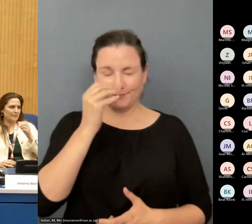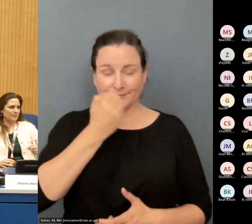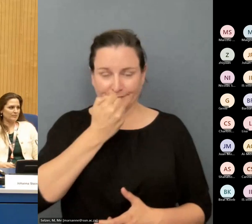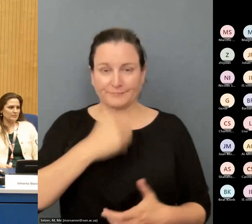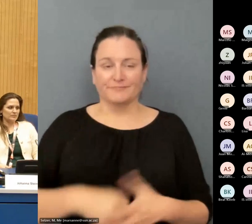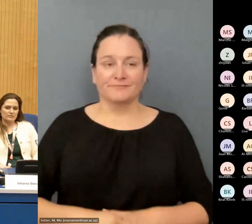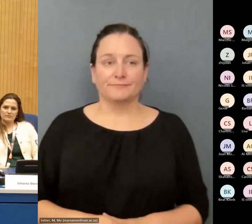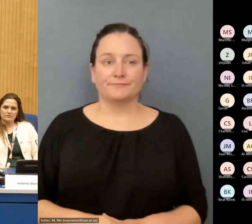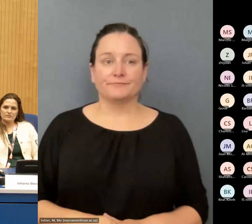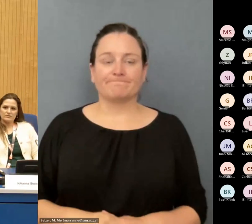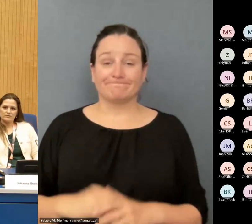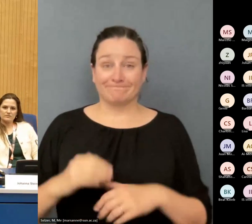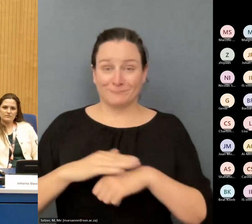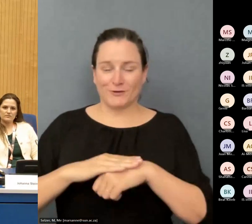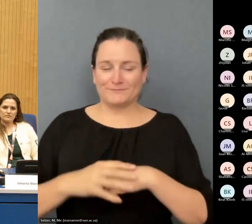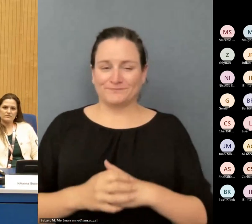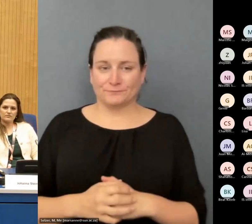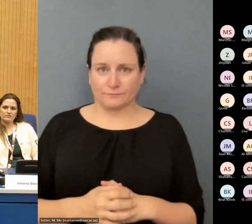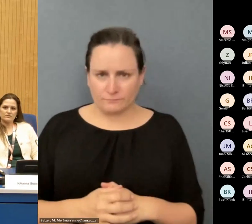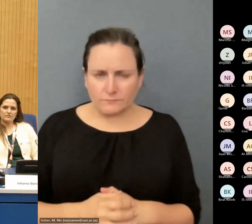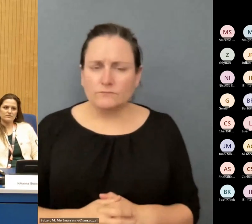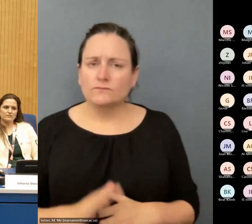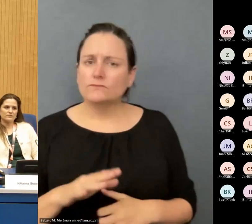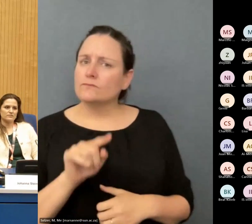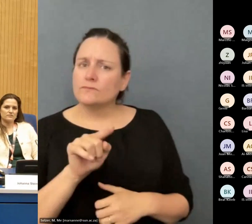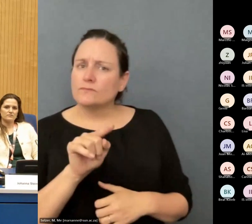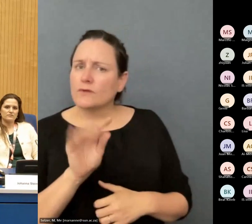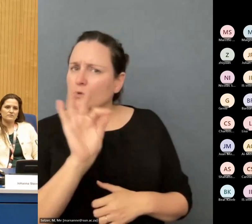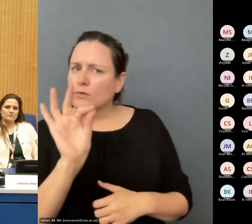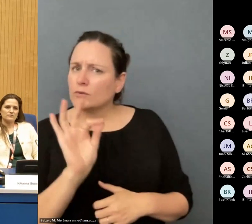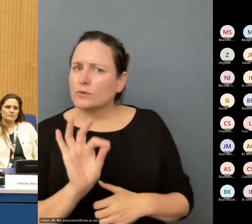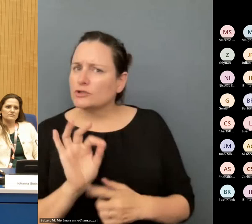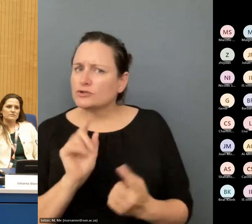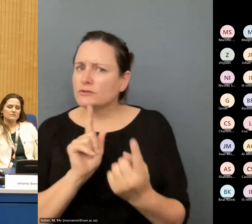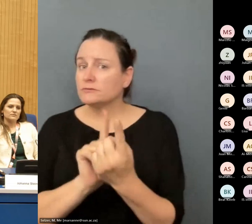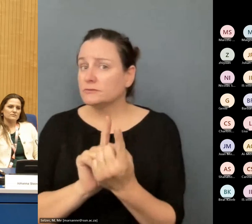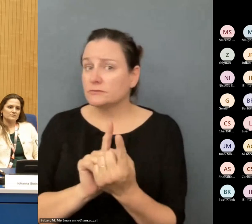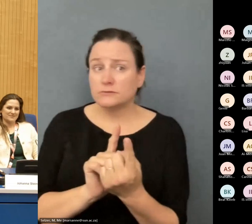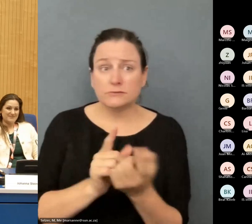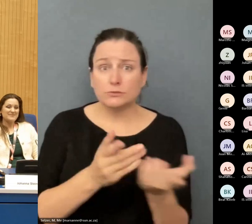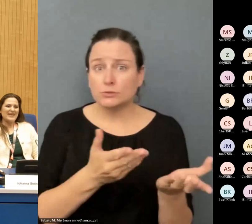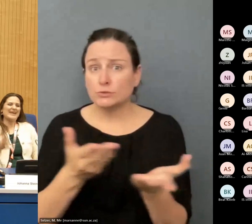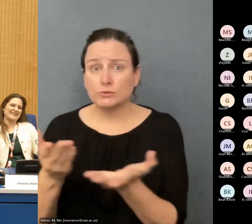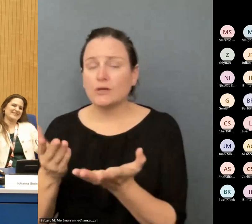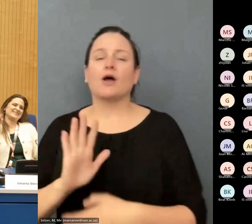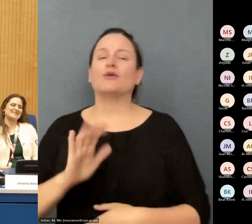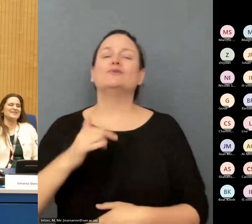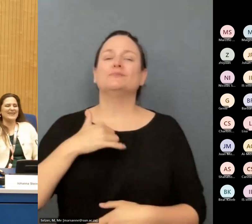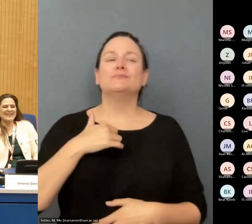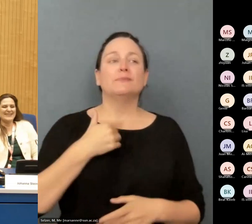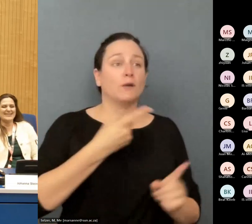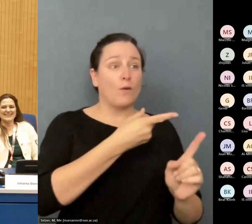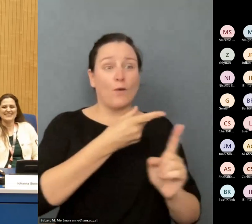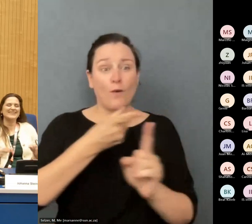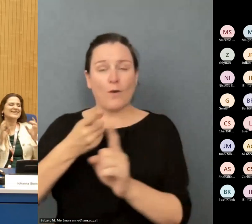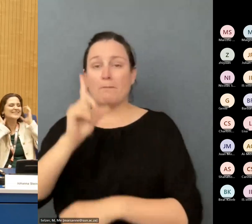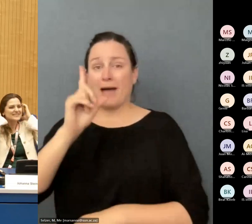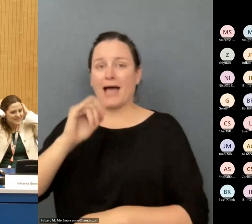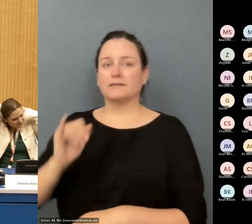Your question was to who? Just to general to the panel? Yeah, everyone except Johanna, I think. Okay. So can you